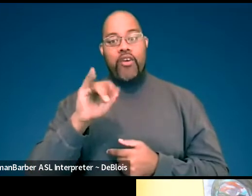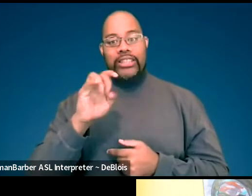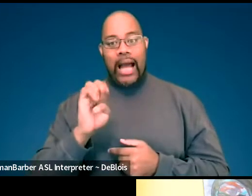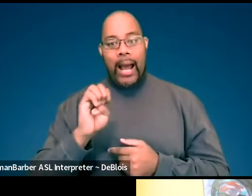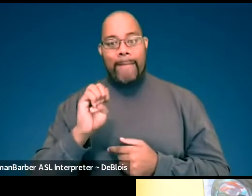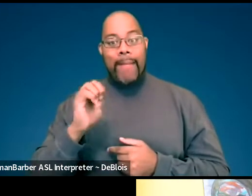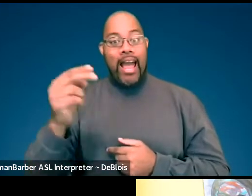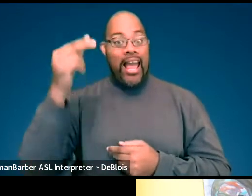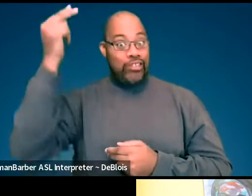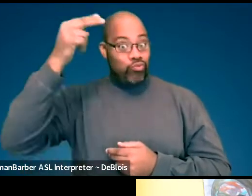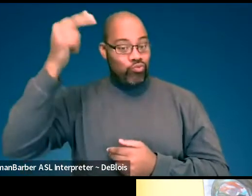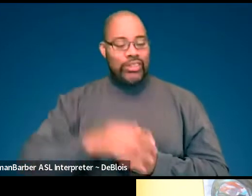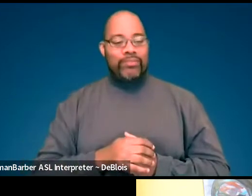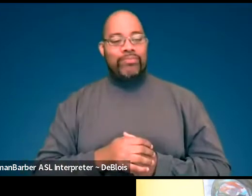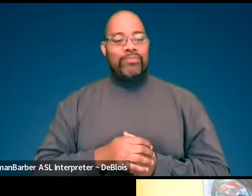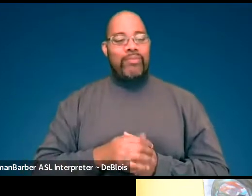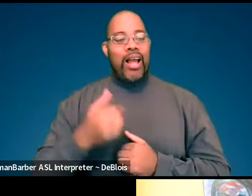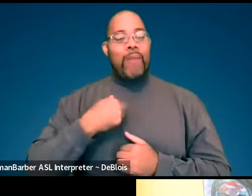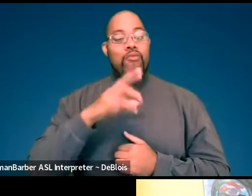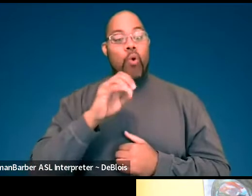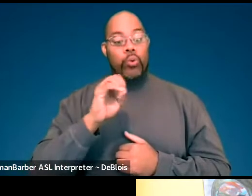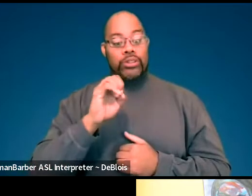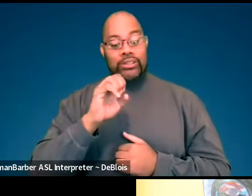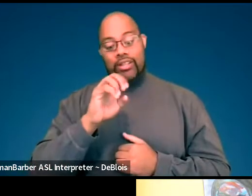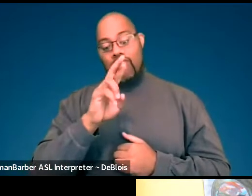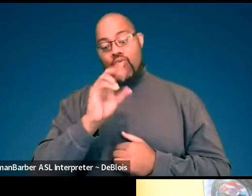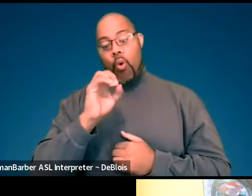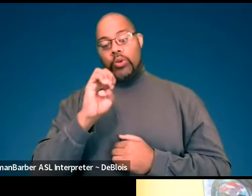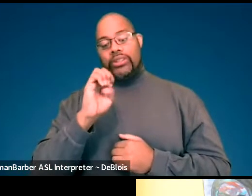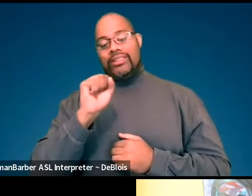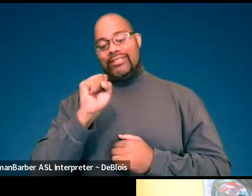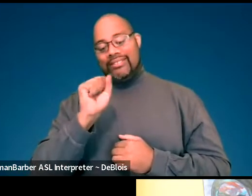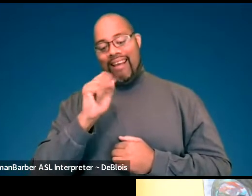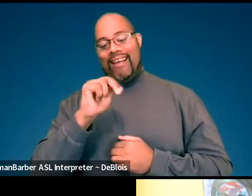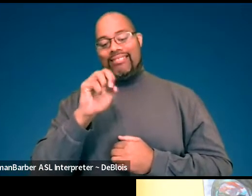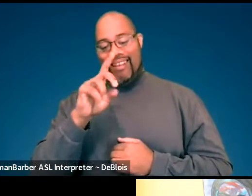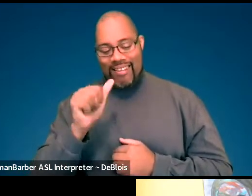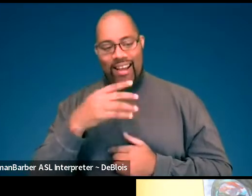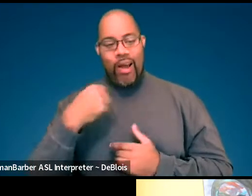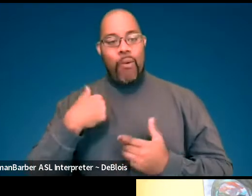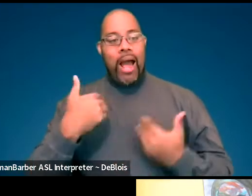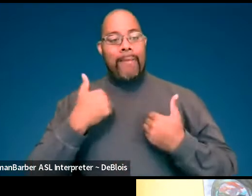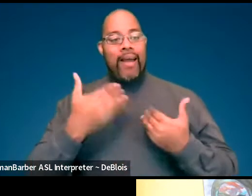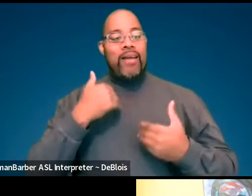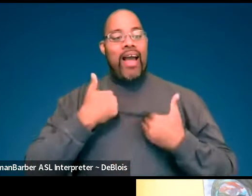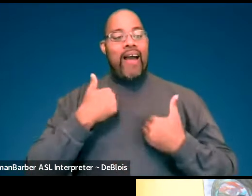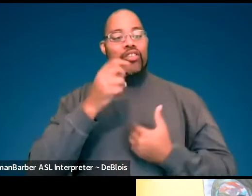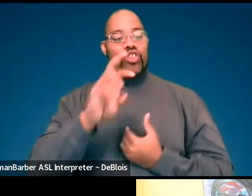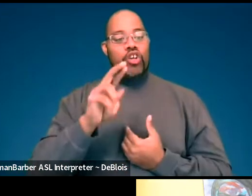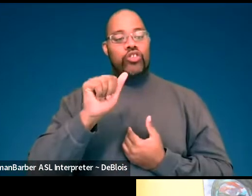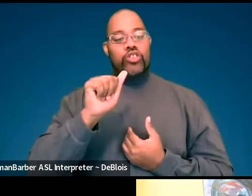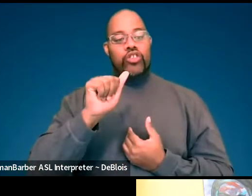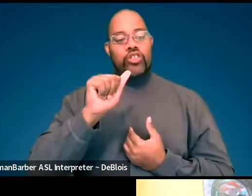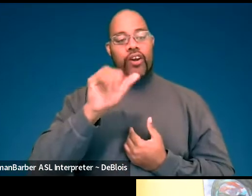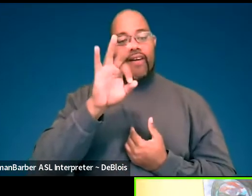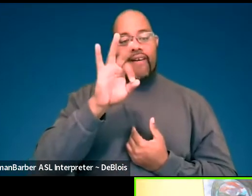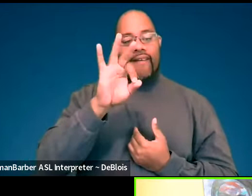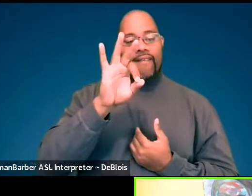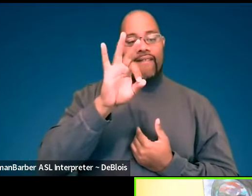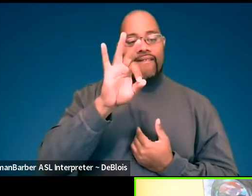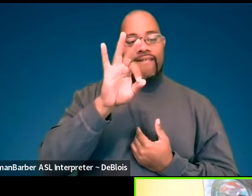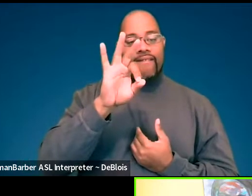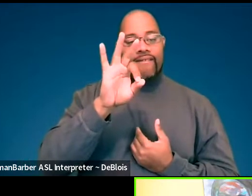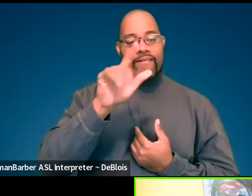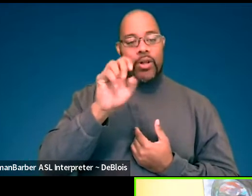Ayana Flewellen. I'm Rose Santana, and we're so excited to have Dr. Flewellen on live with us today. Hey,